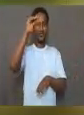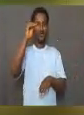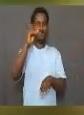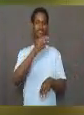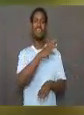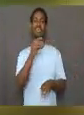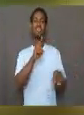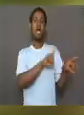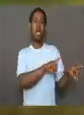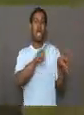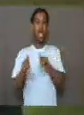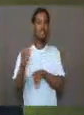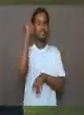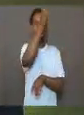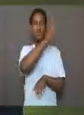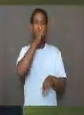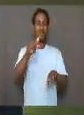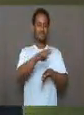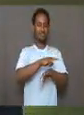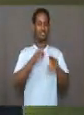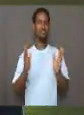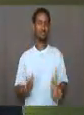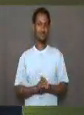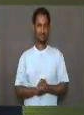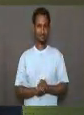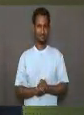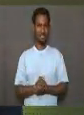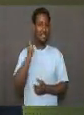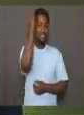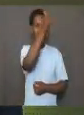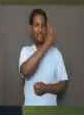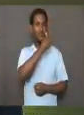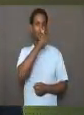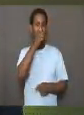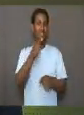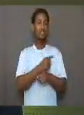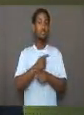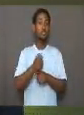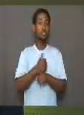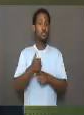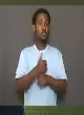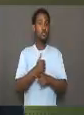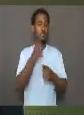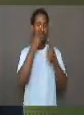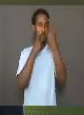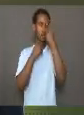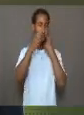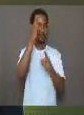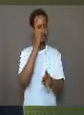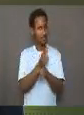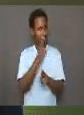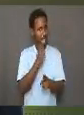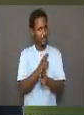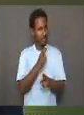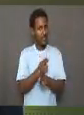Ethiopian citizens. The Ethiopian institution of the Ombudsman